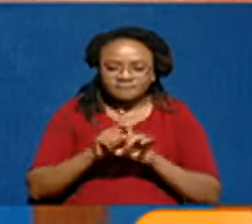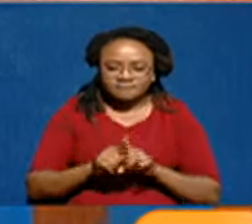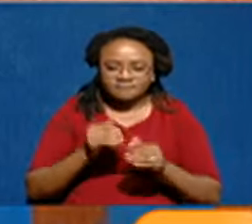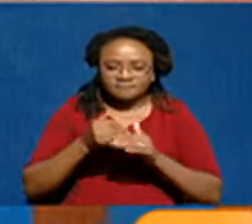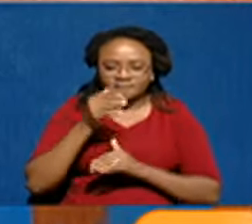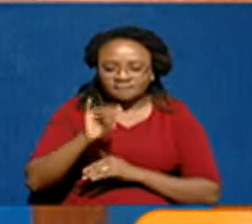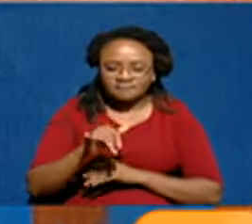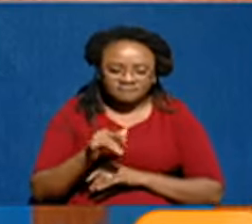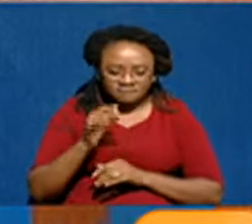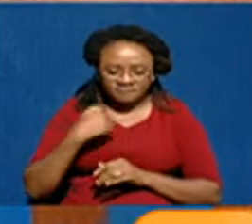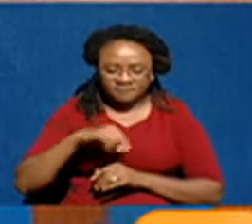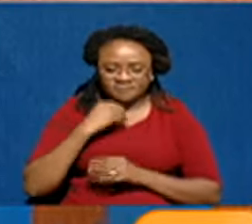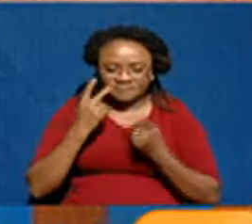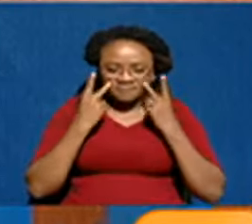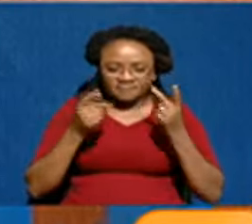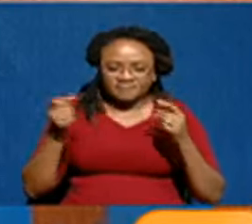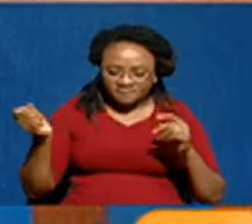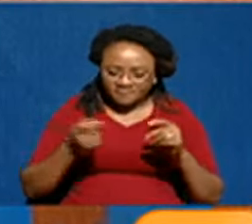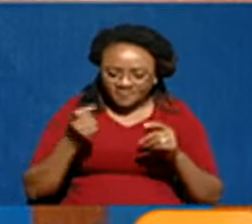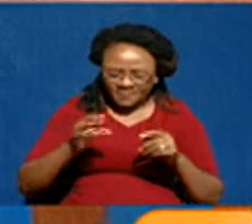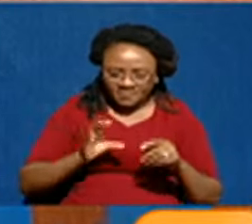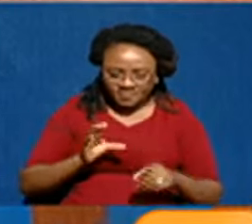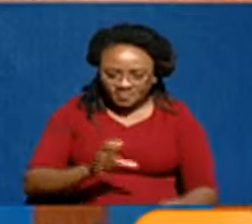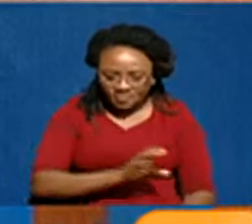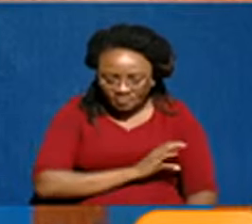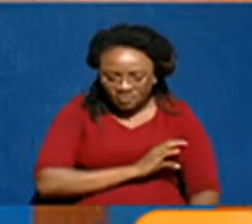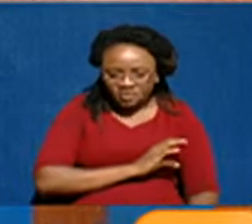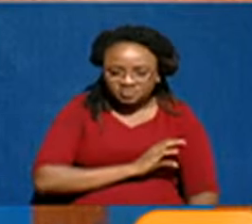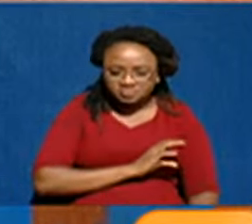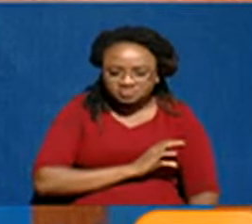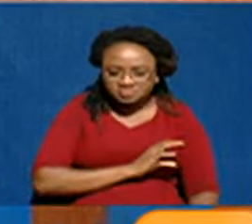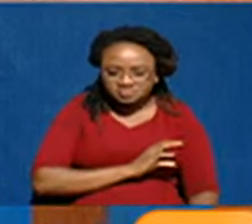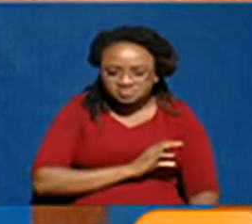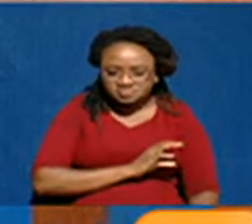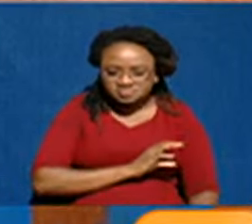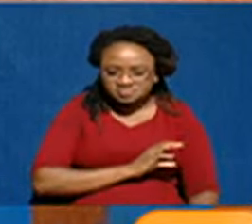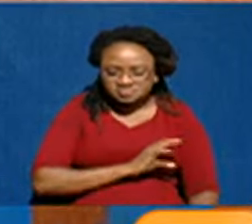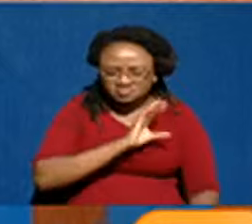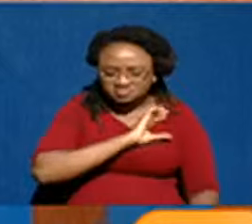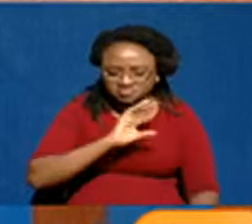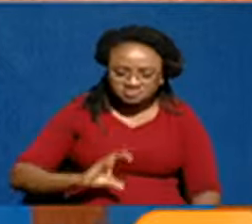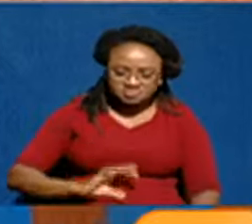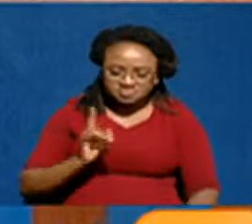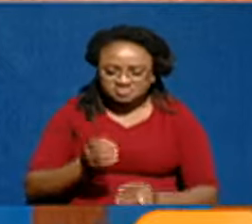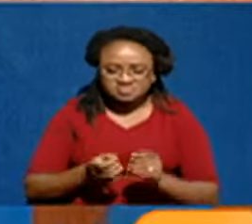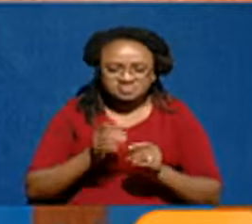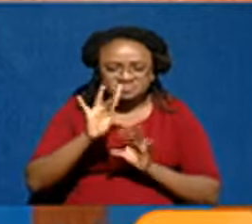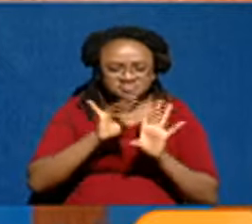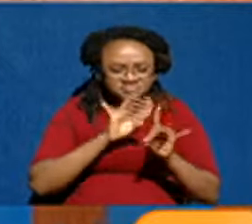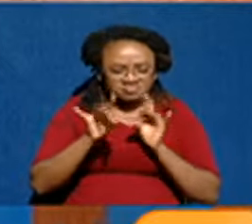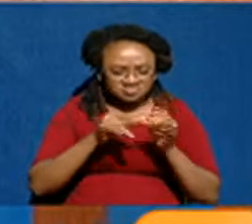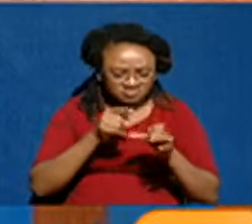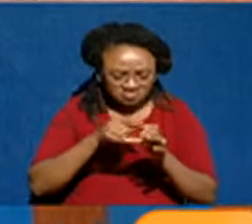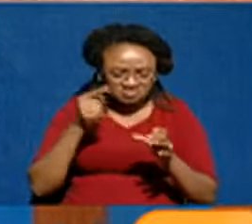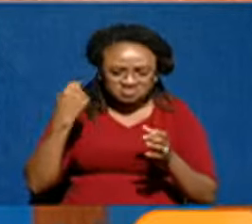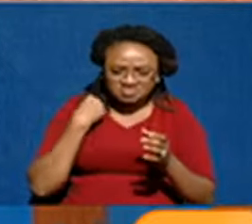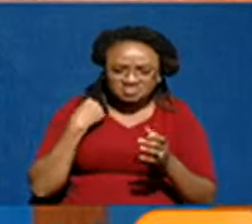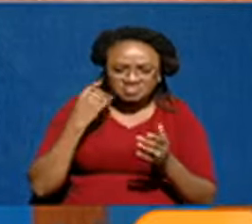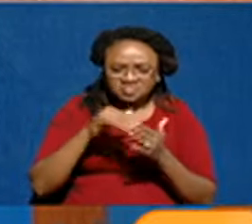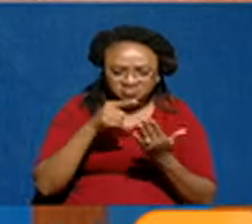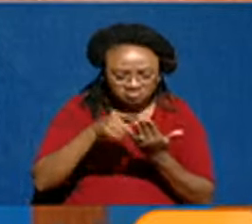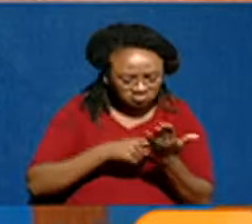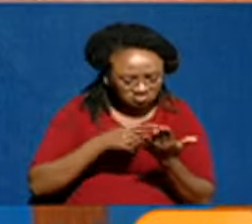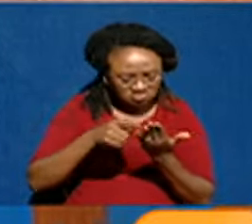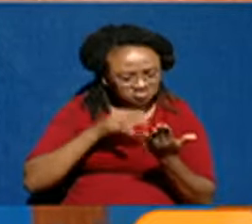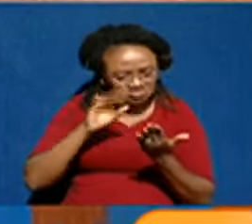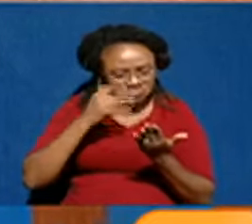seeing the Salaries and Remuneration Commission coming up with abstract figures that are not based on anything and telling us